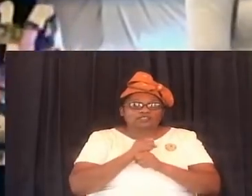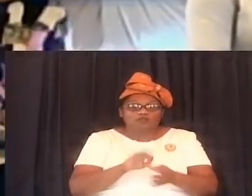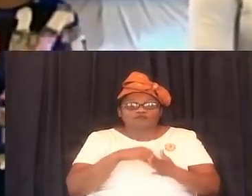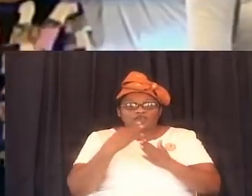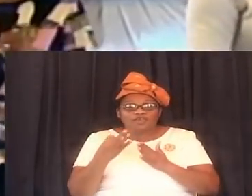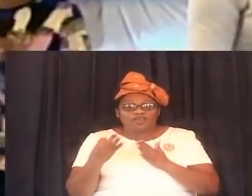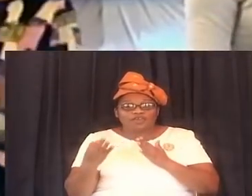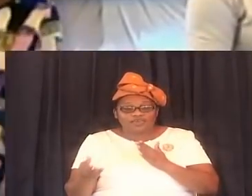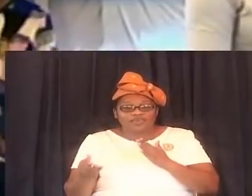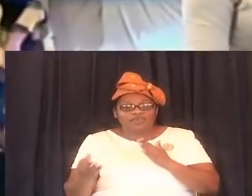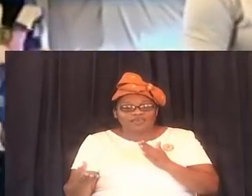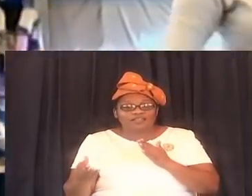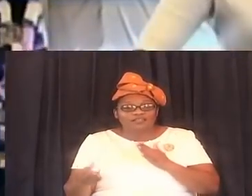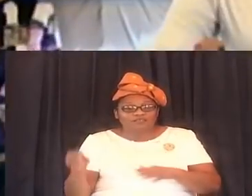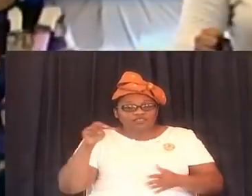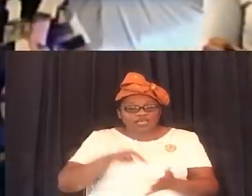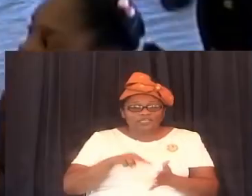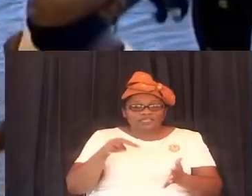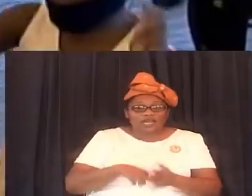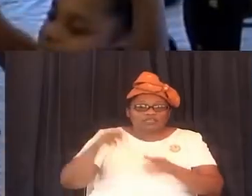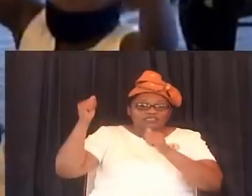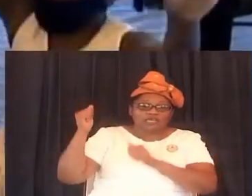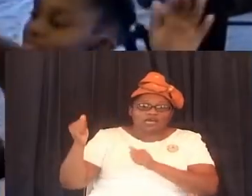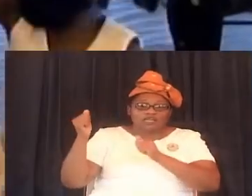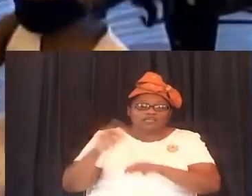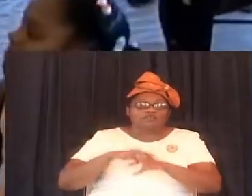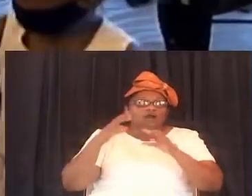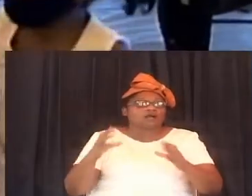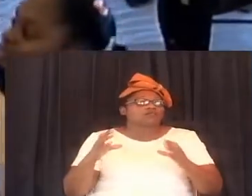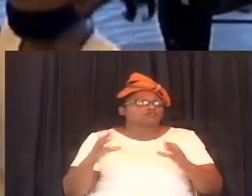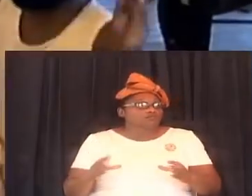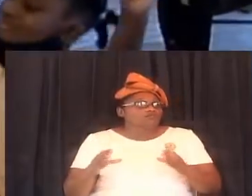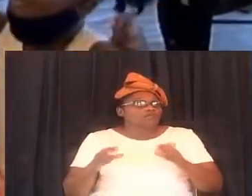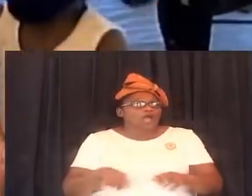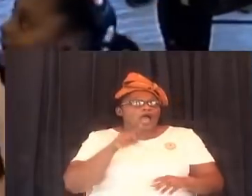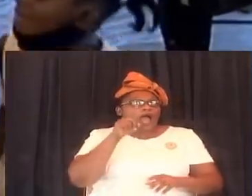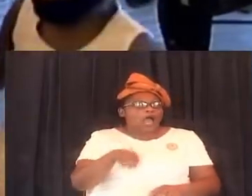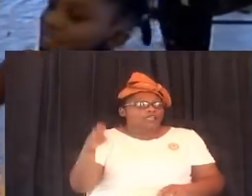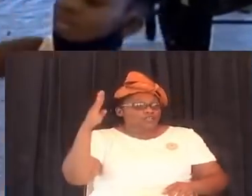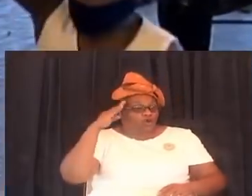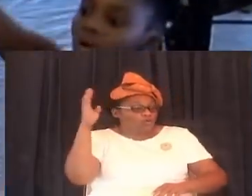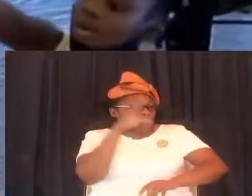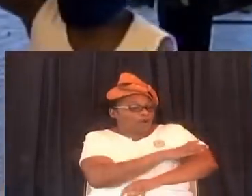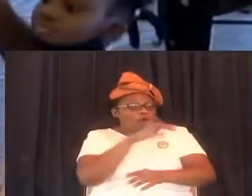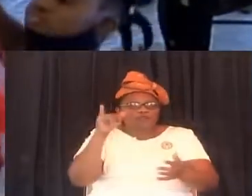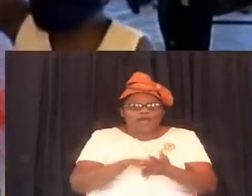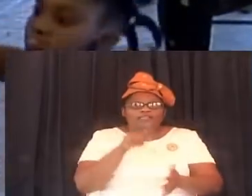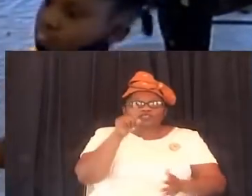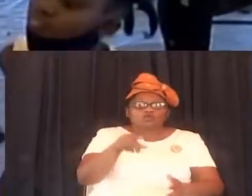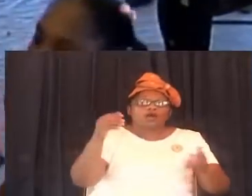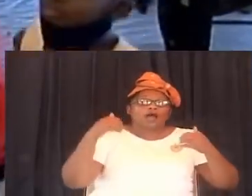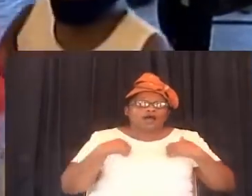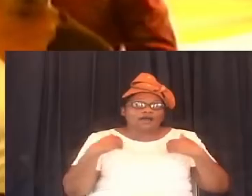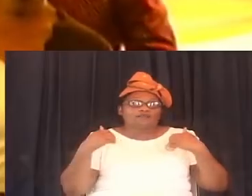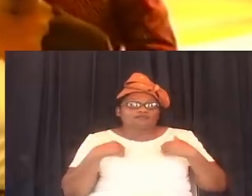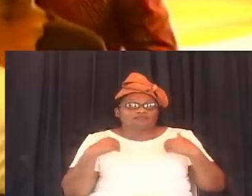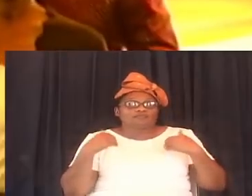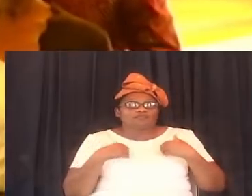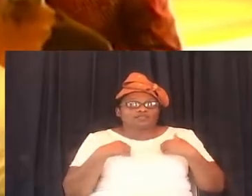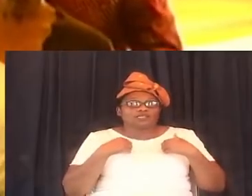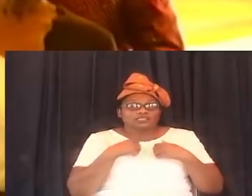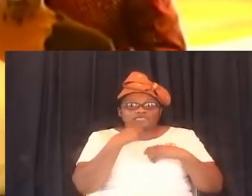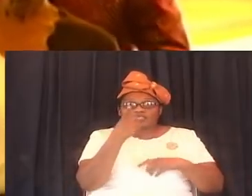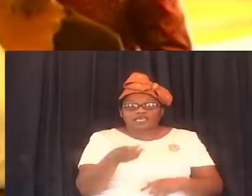can't prevail. Well, if you're standing on the solid rock, and you know the power that you've got,